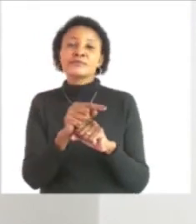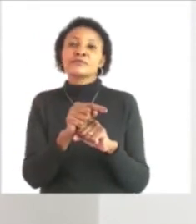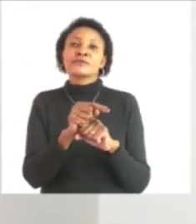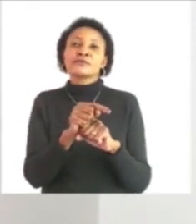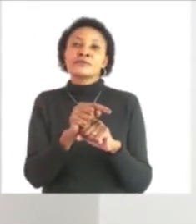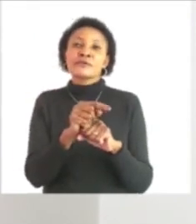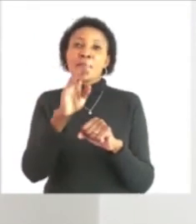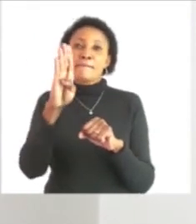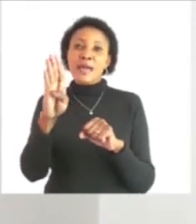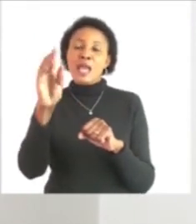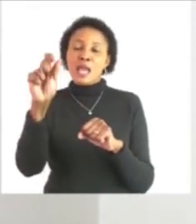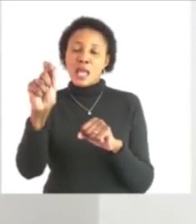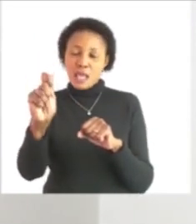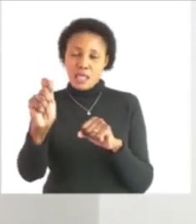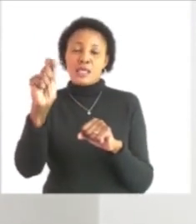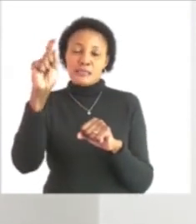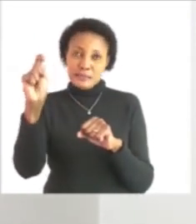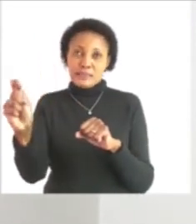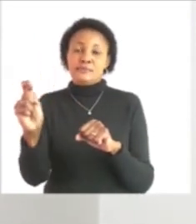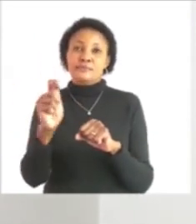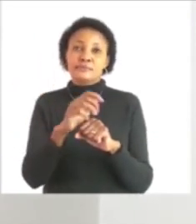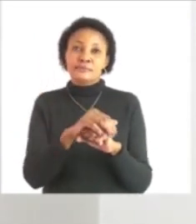word bat.